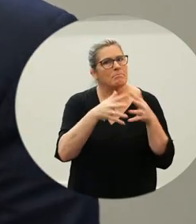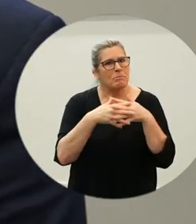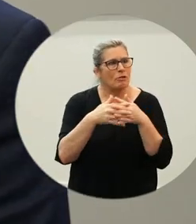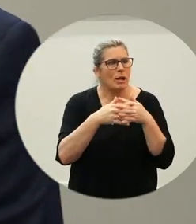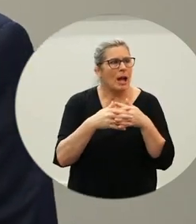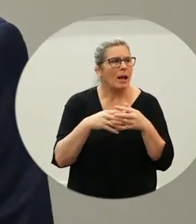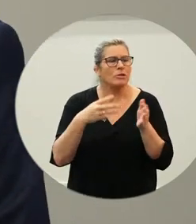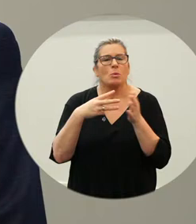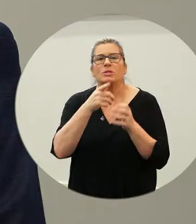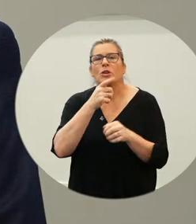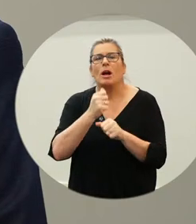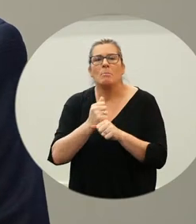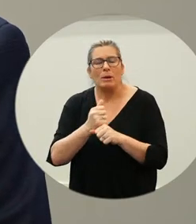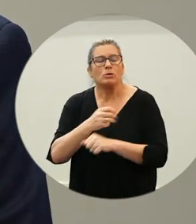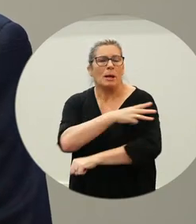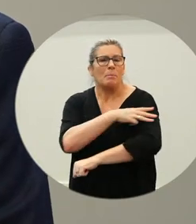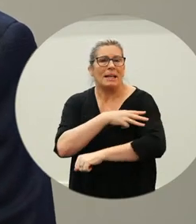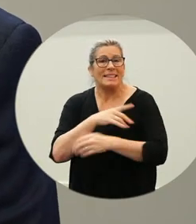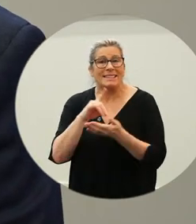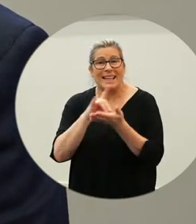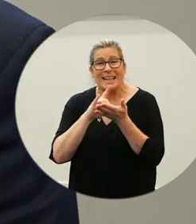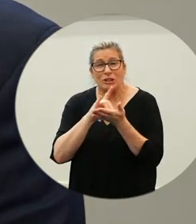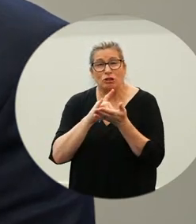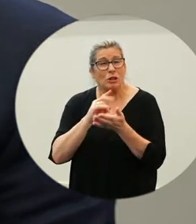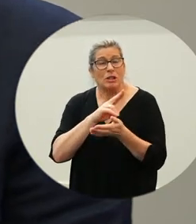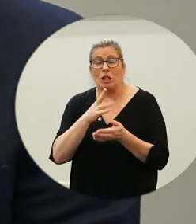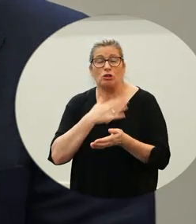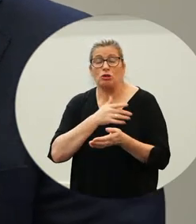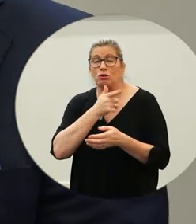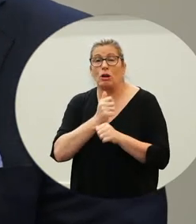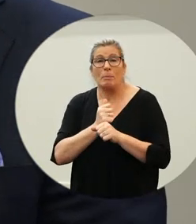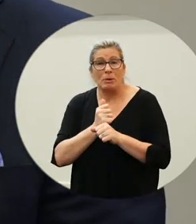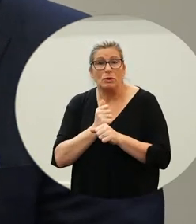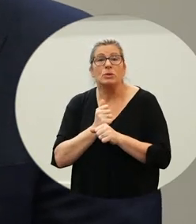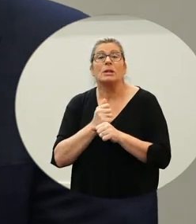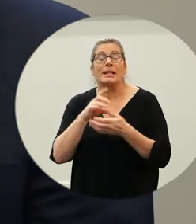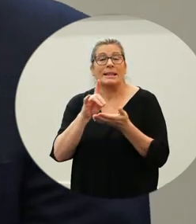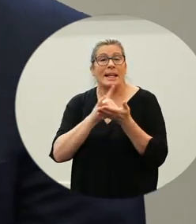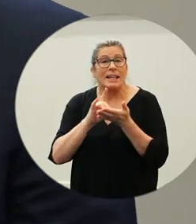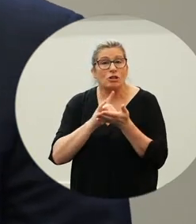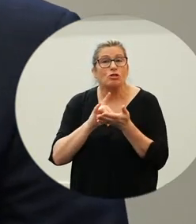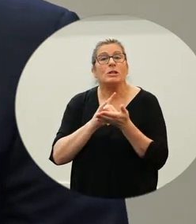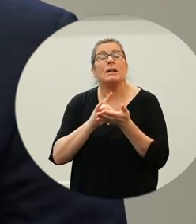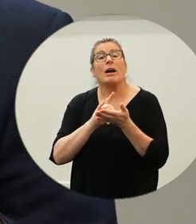talking about police history, I would contend you're not just talking about the history